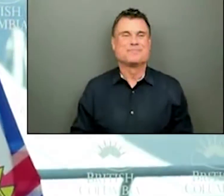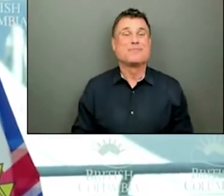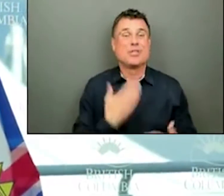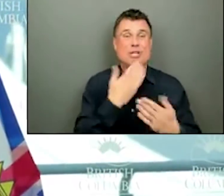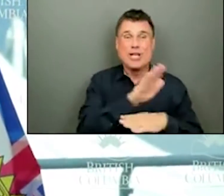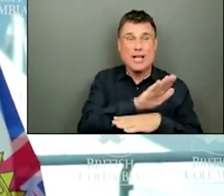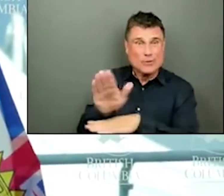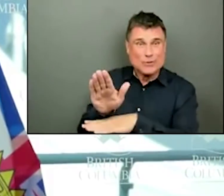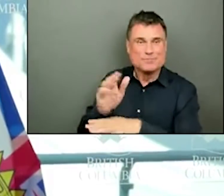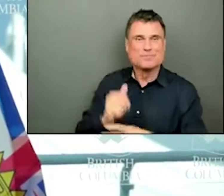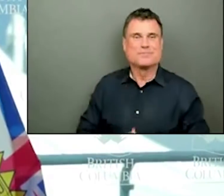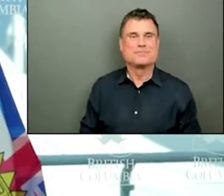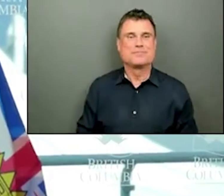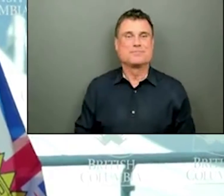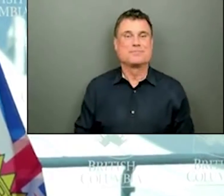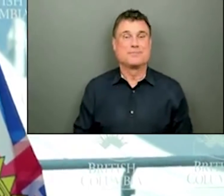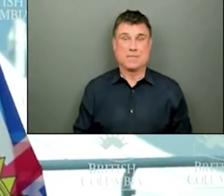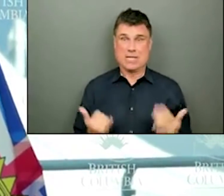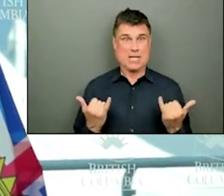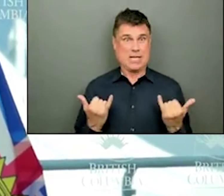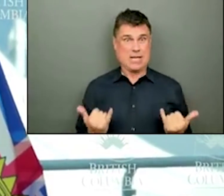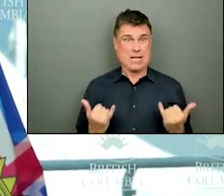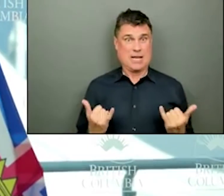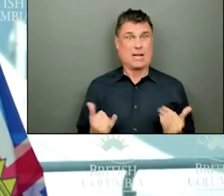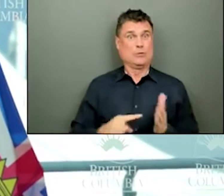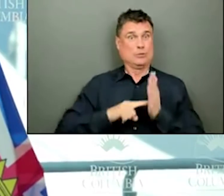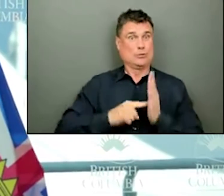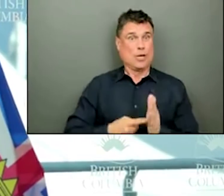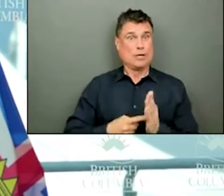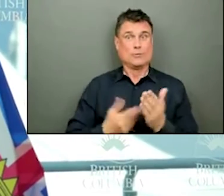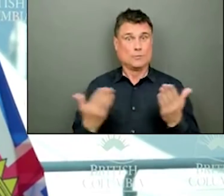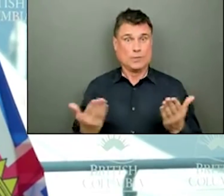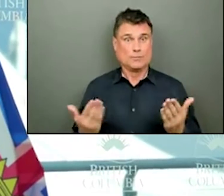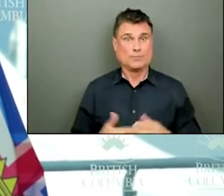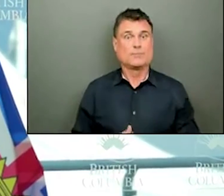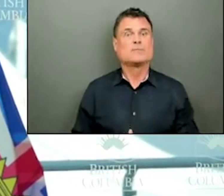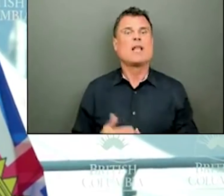For today, to start, we have